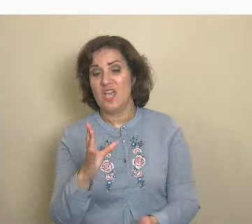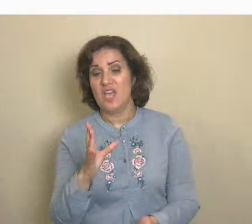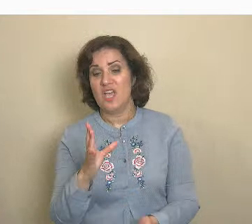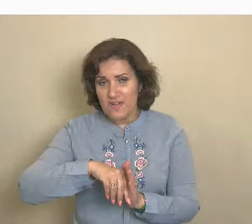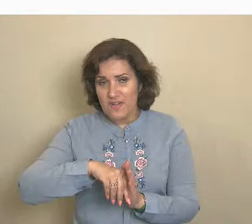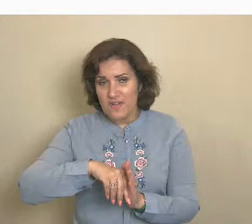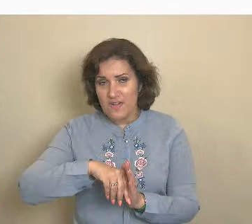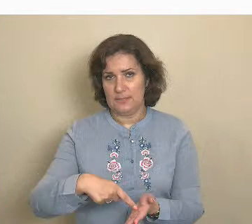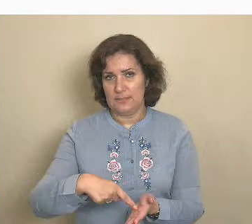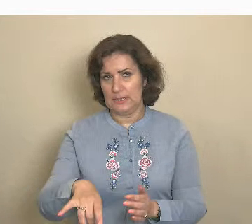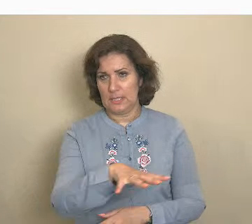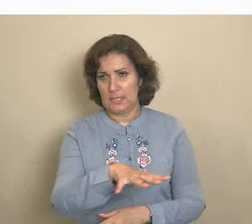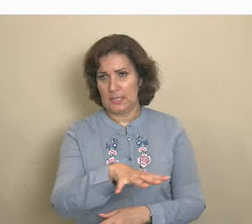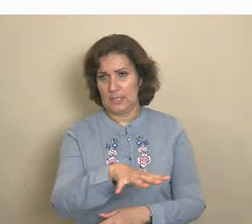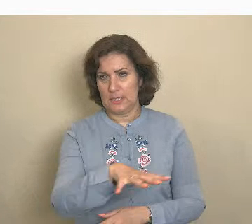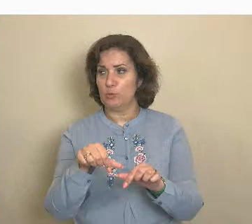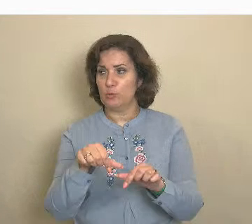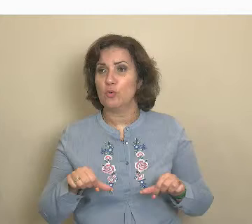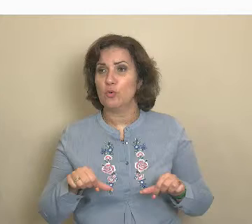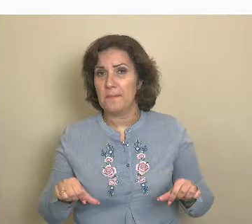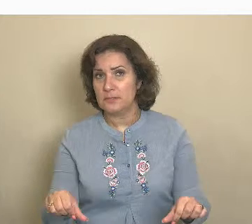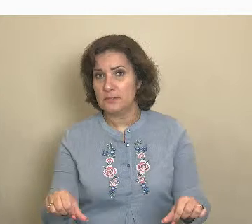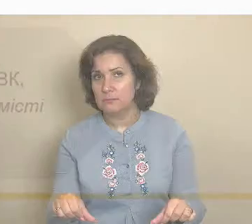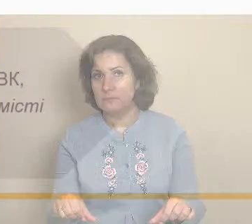burden is shifted from